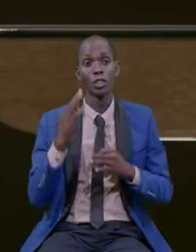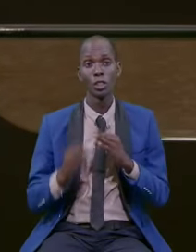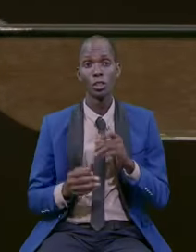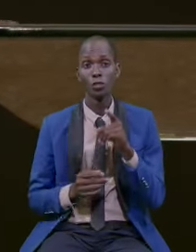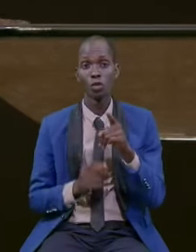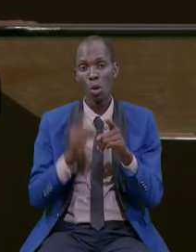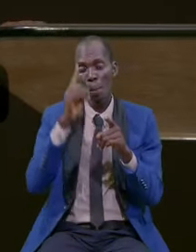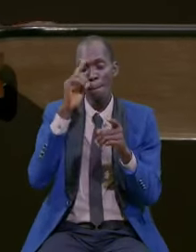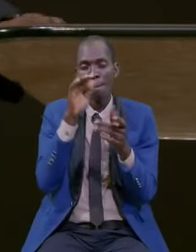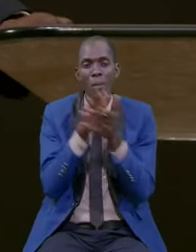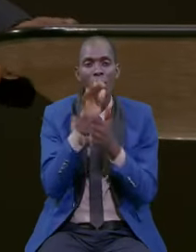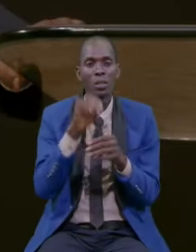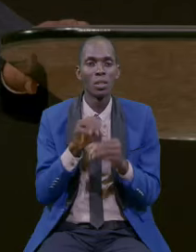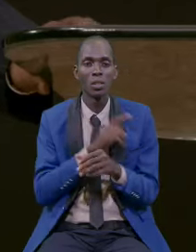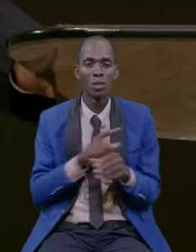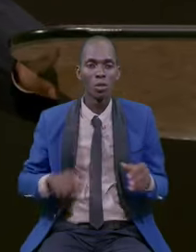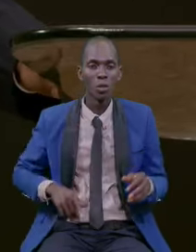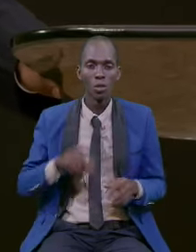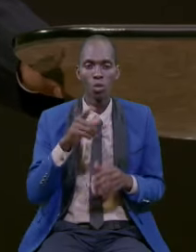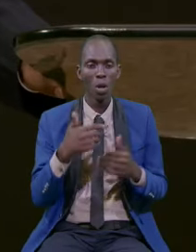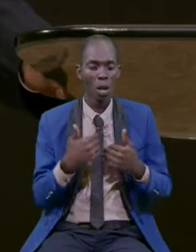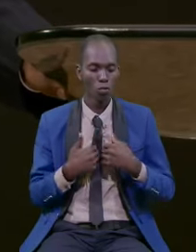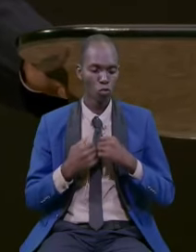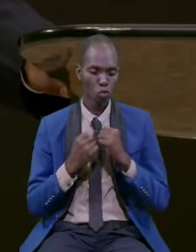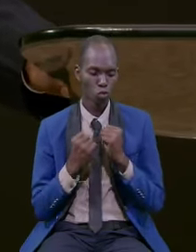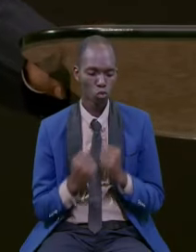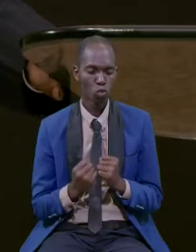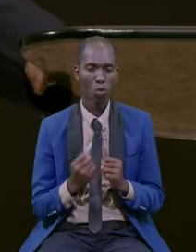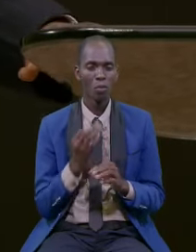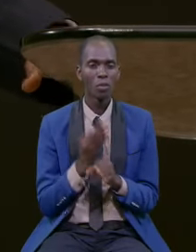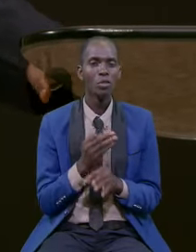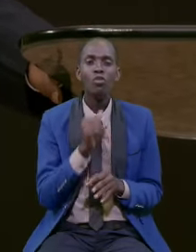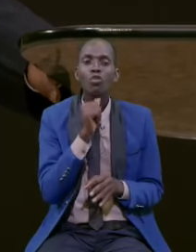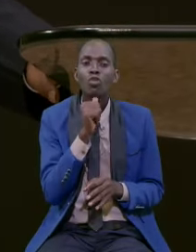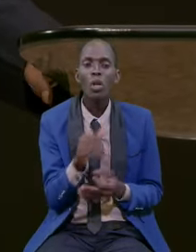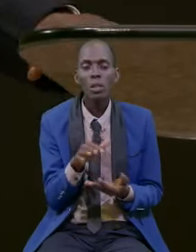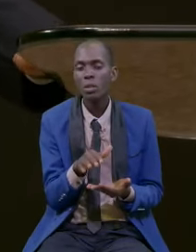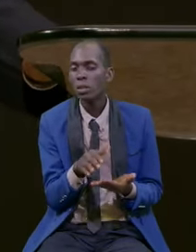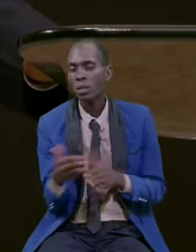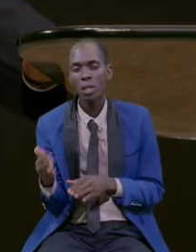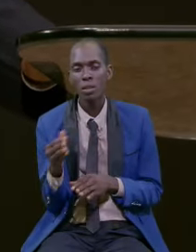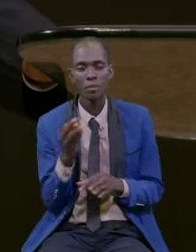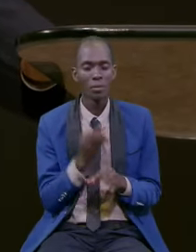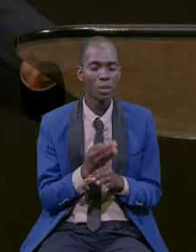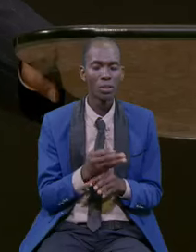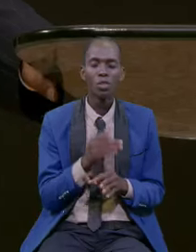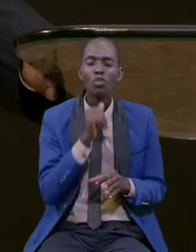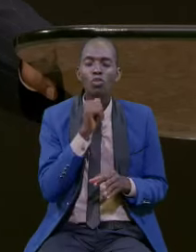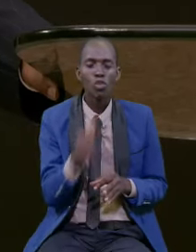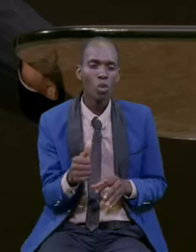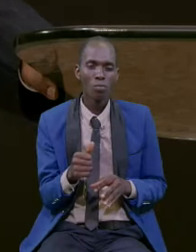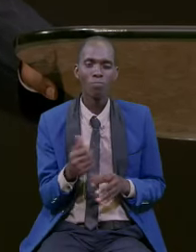not operating in dead faith, if you're not operating in assumption, you will work more